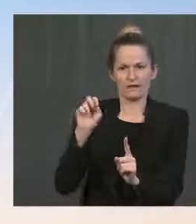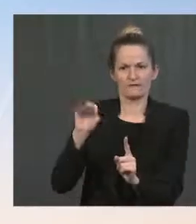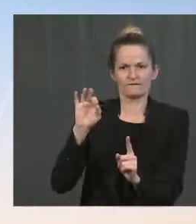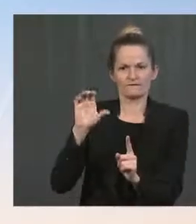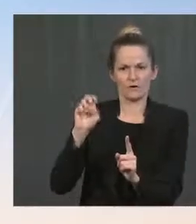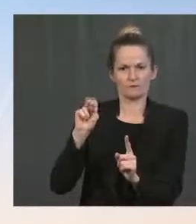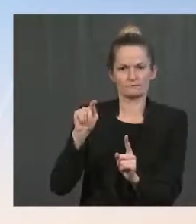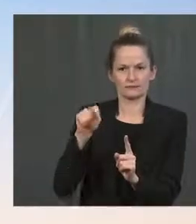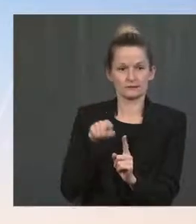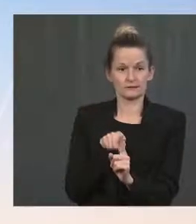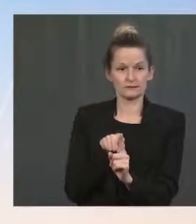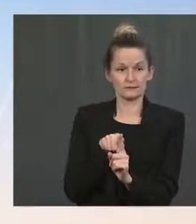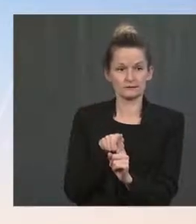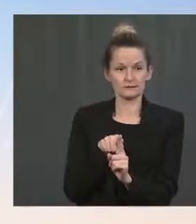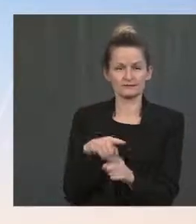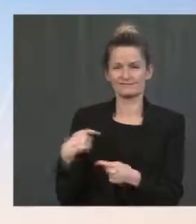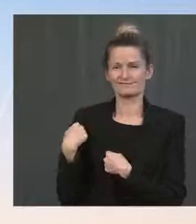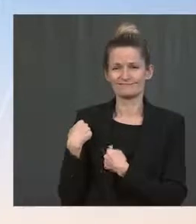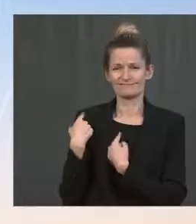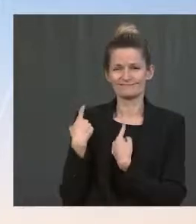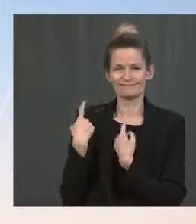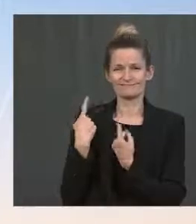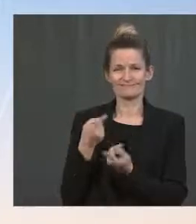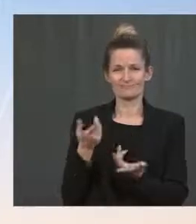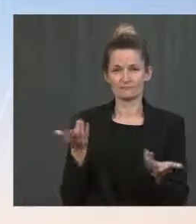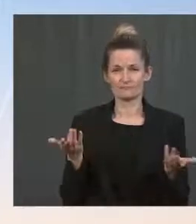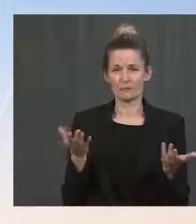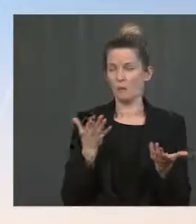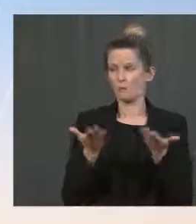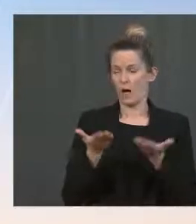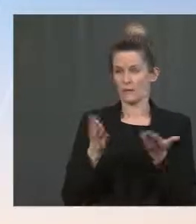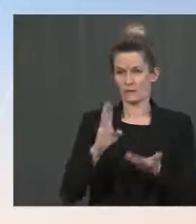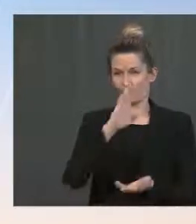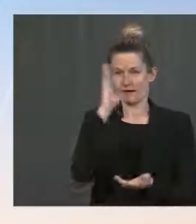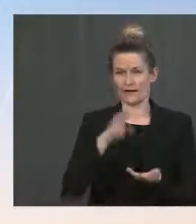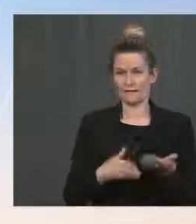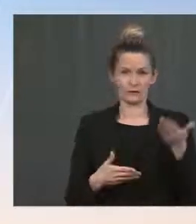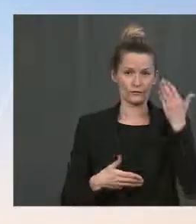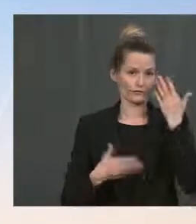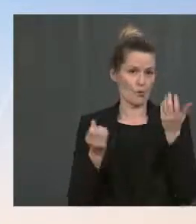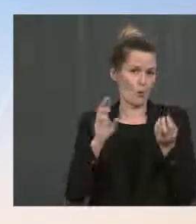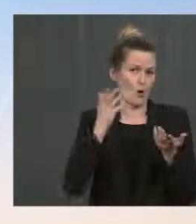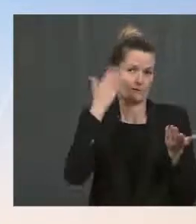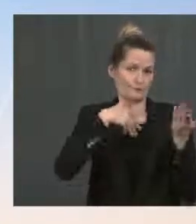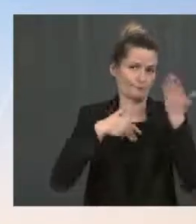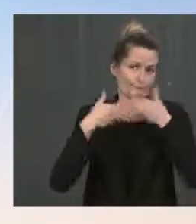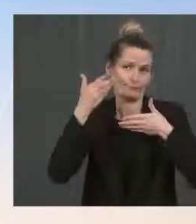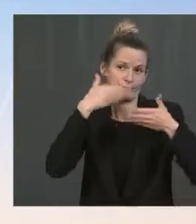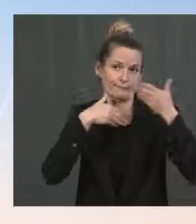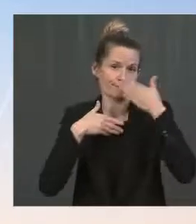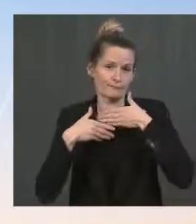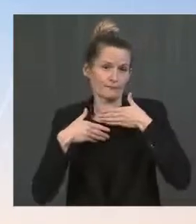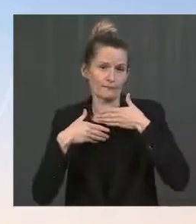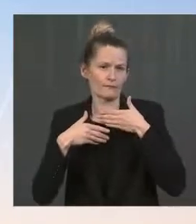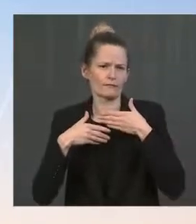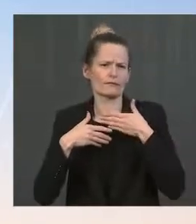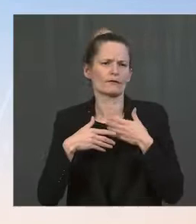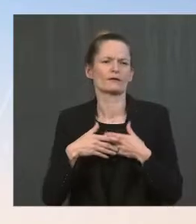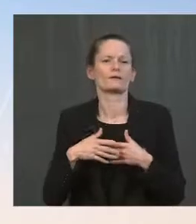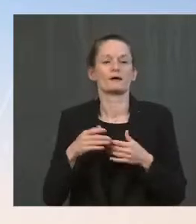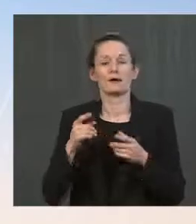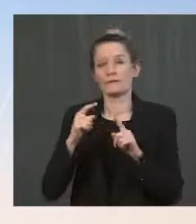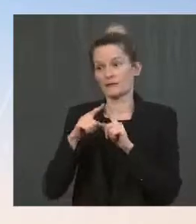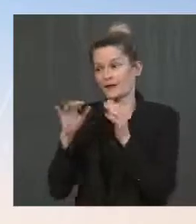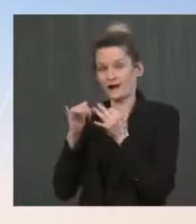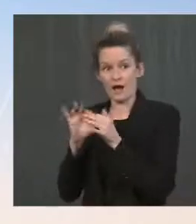It's probably been some time, I don't know, ever. It may be the first time ever that GPSA was issued from the podium at the